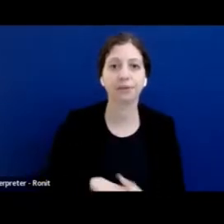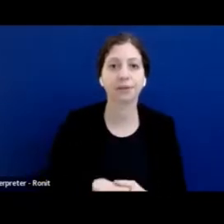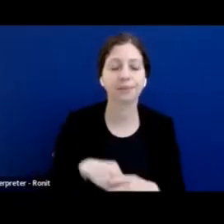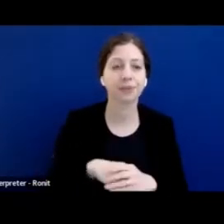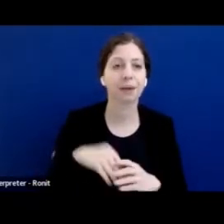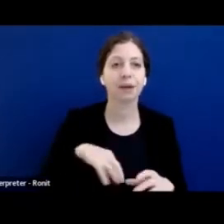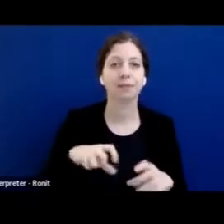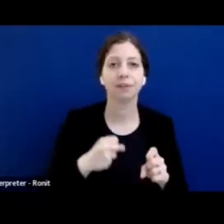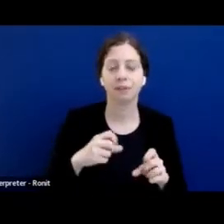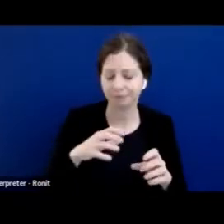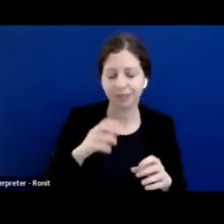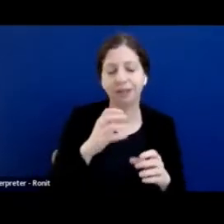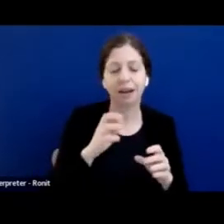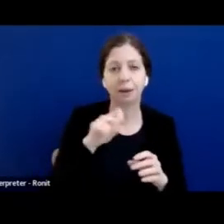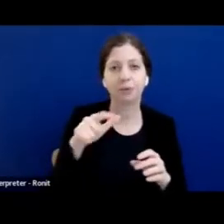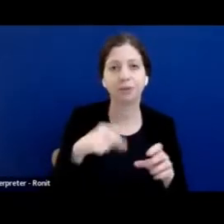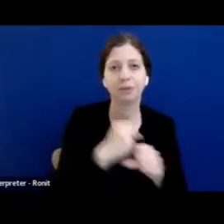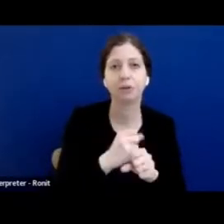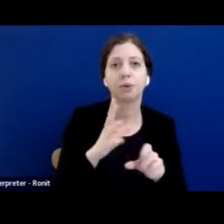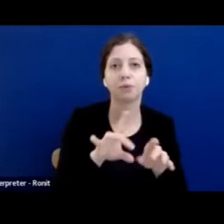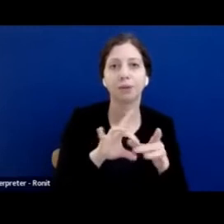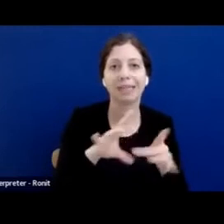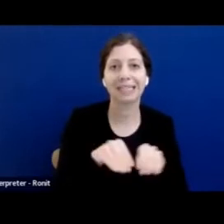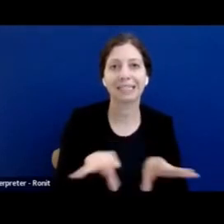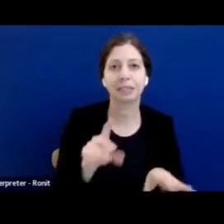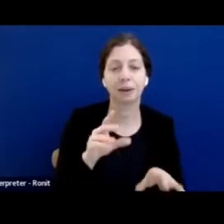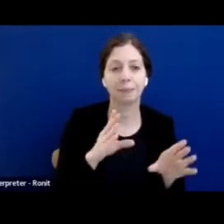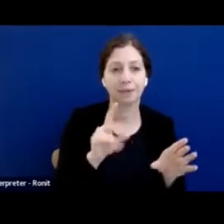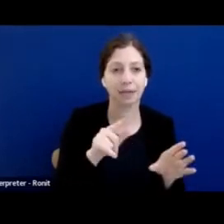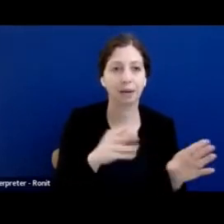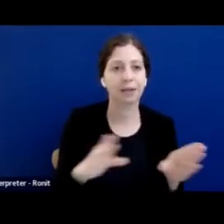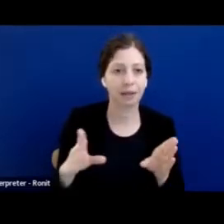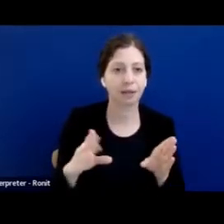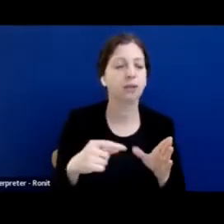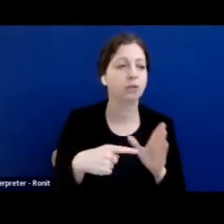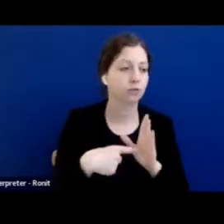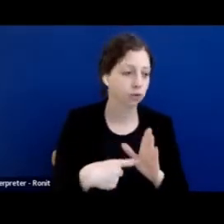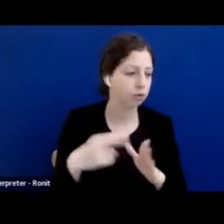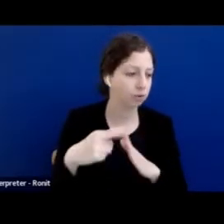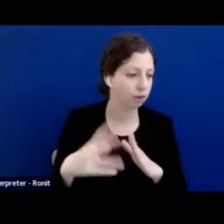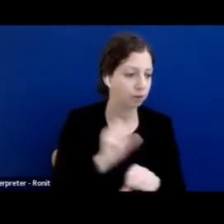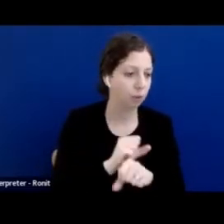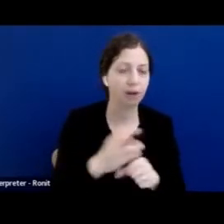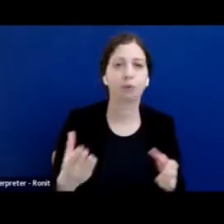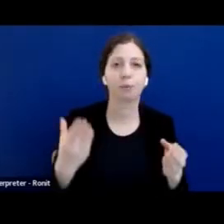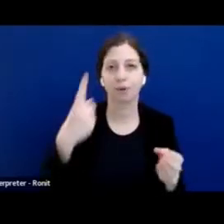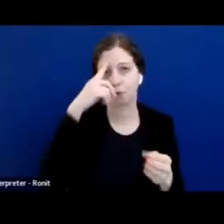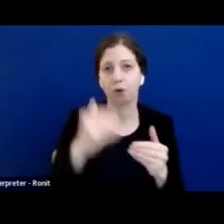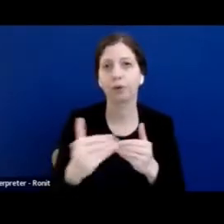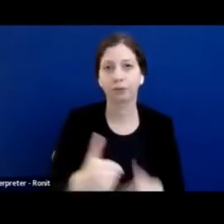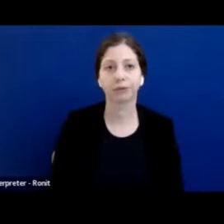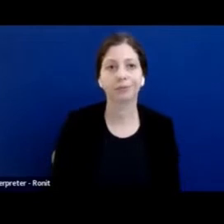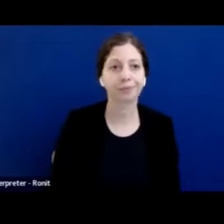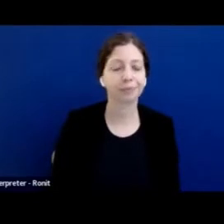this year, they'll release a data plan for Virginia that shows the results of their work and recommendations for moving forward. Next slide,